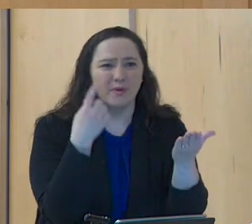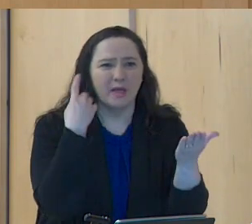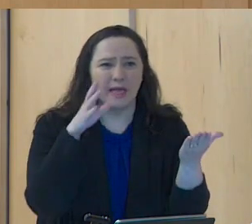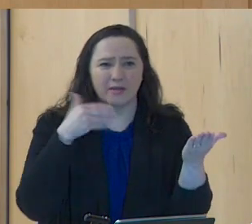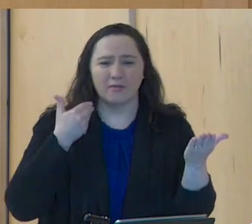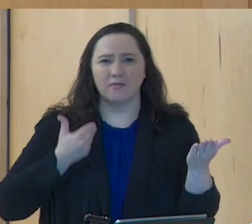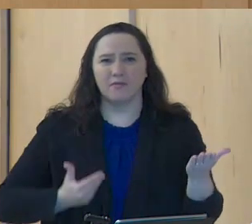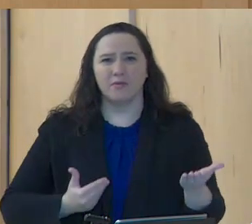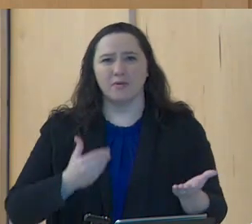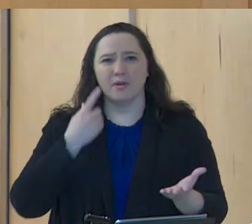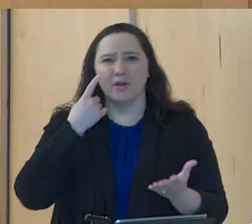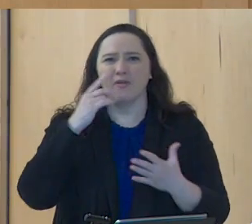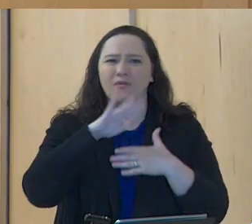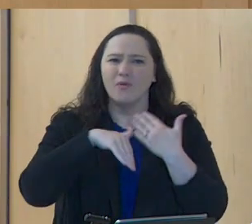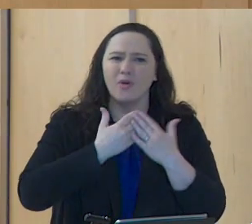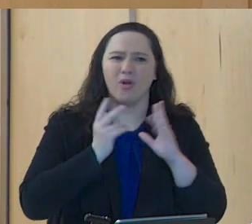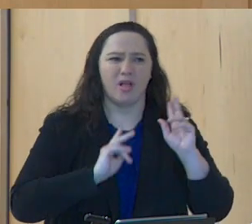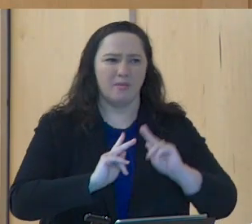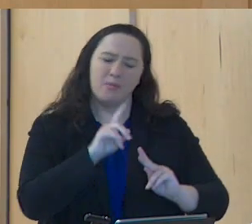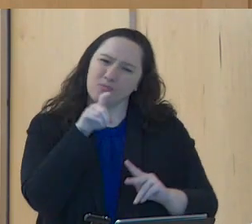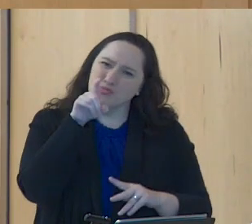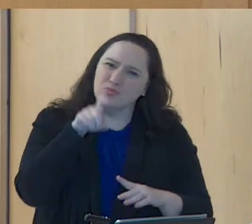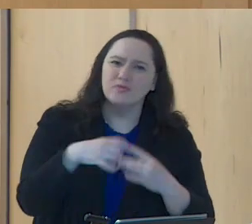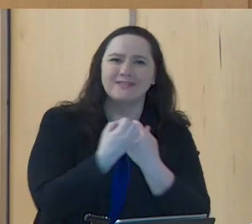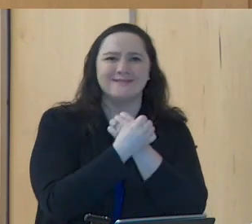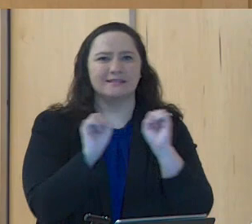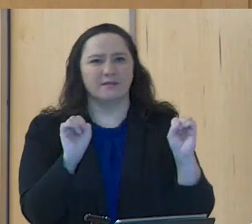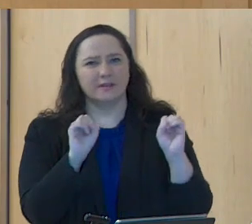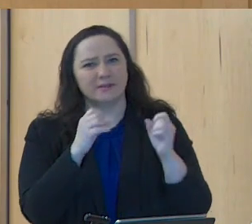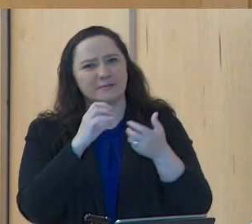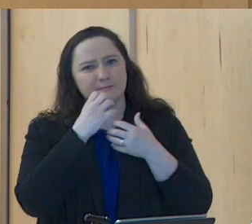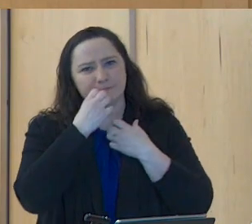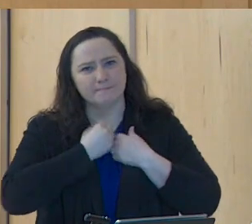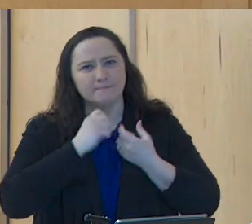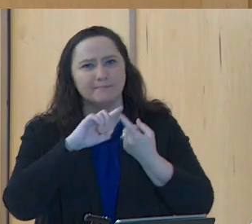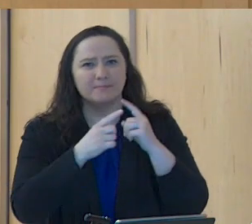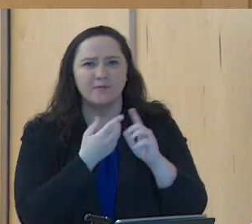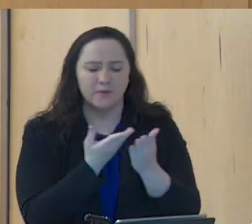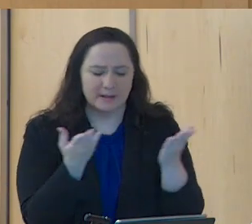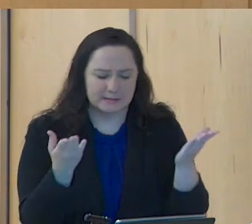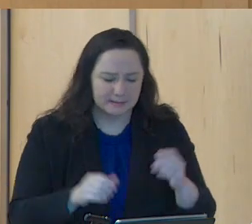all who need his salvation. Dear friends,